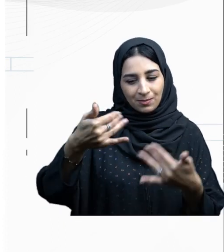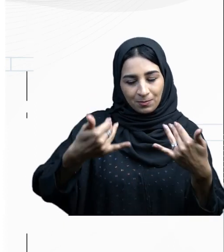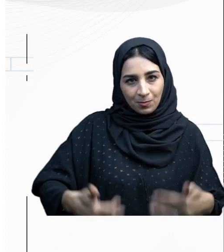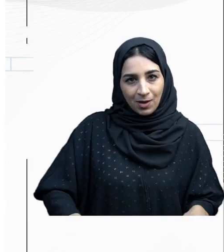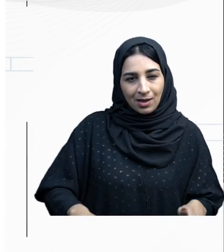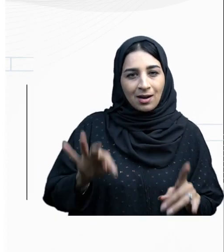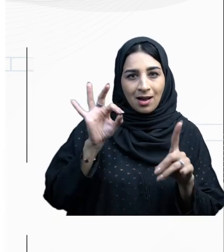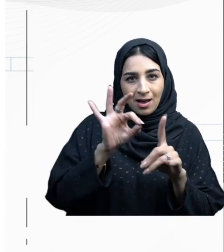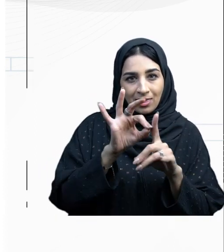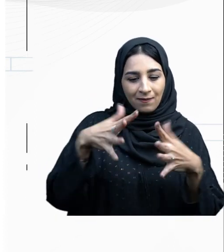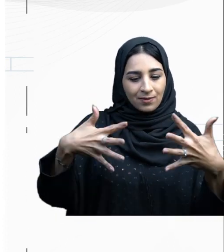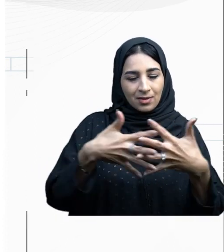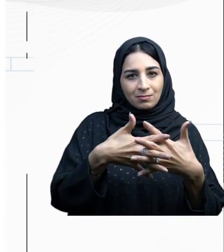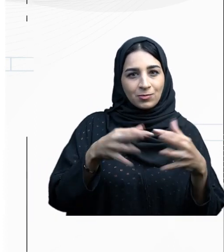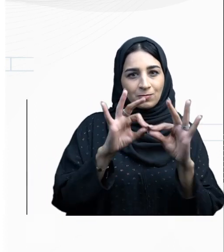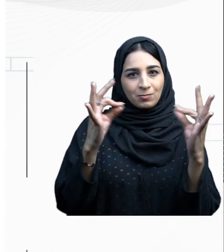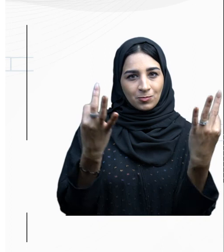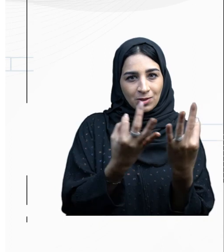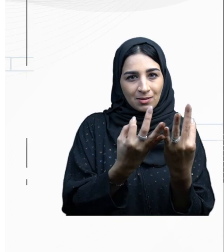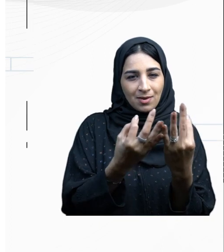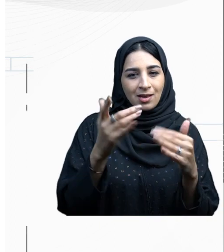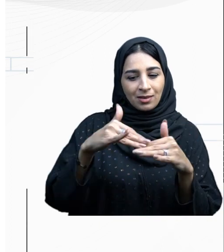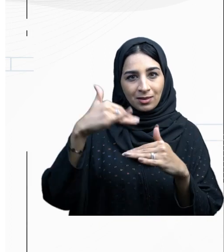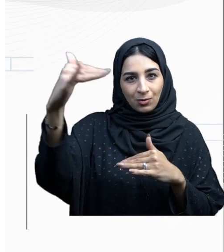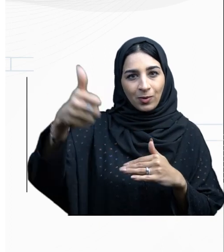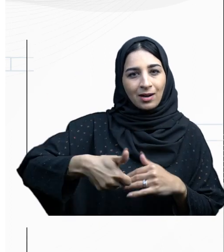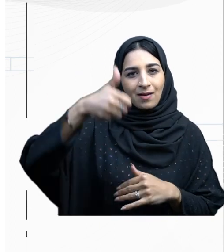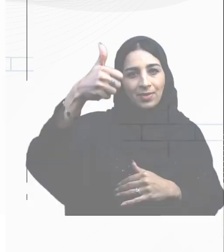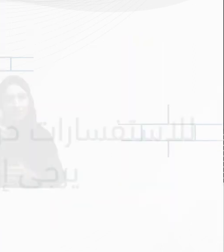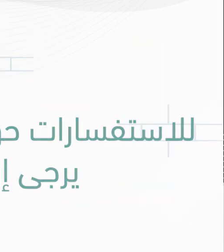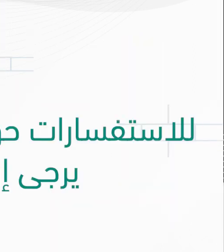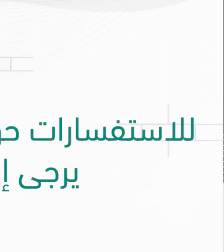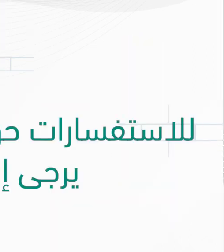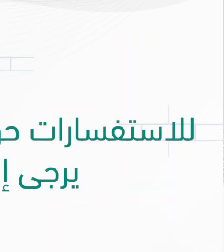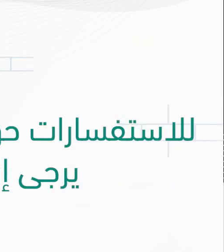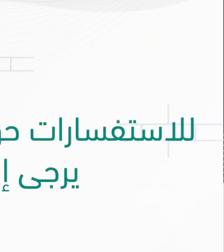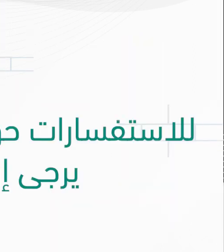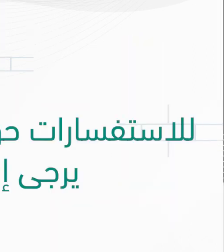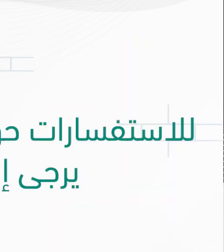including persons with disabilities, to be integrated, independent, and to go beyond.